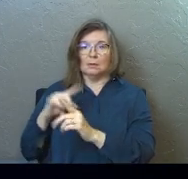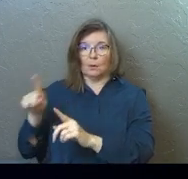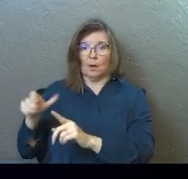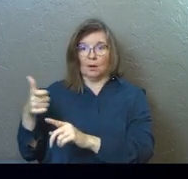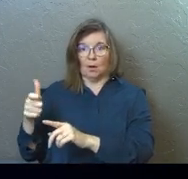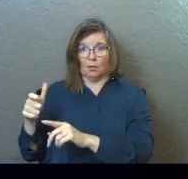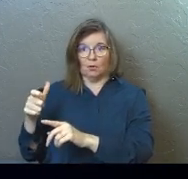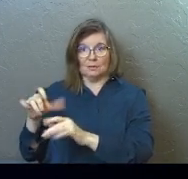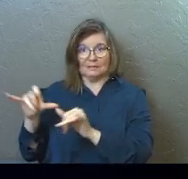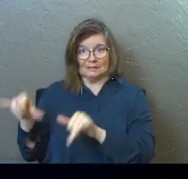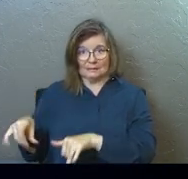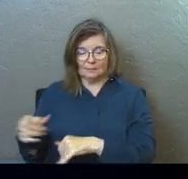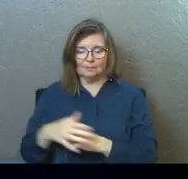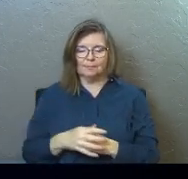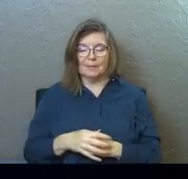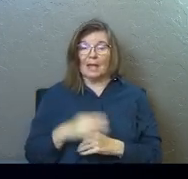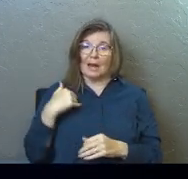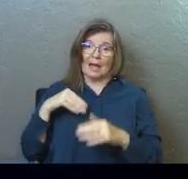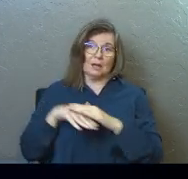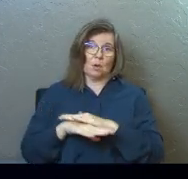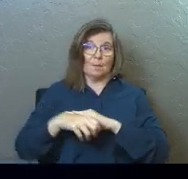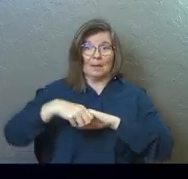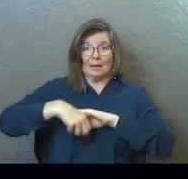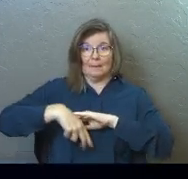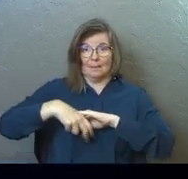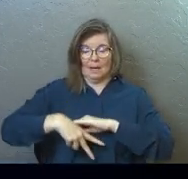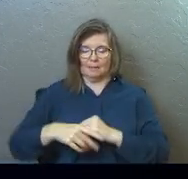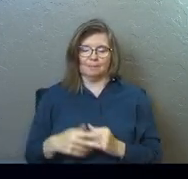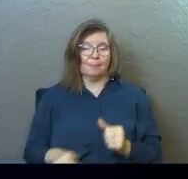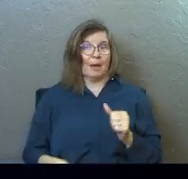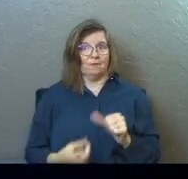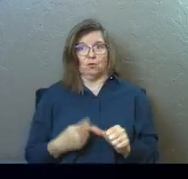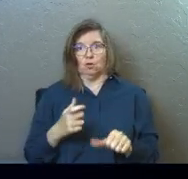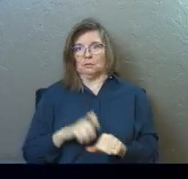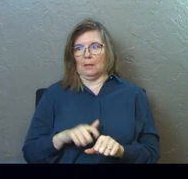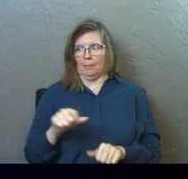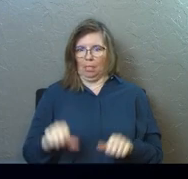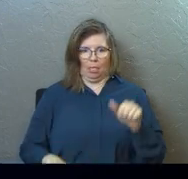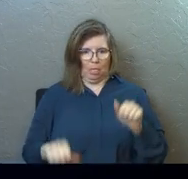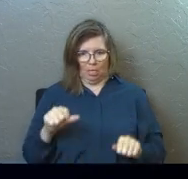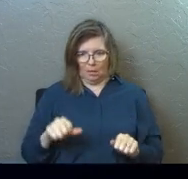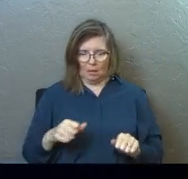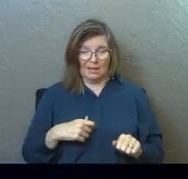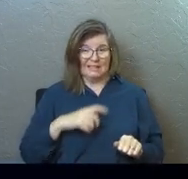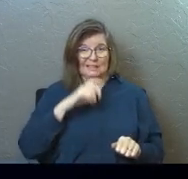the first time I had ever done it before, And I was moving it to this really old system